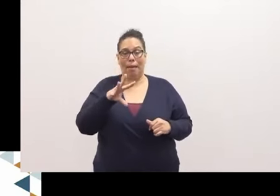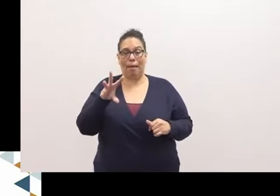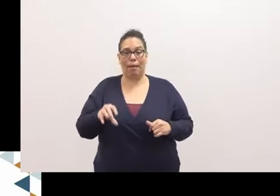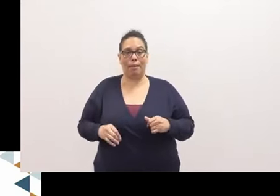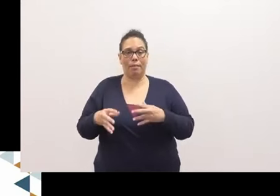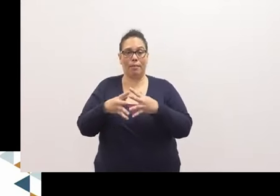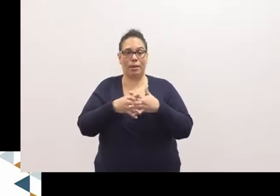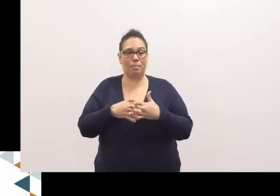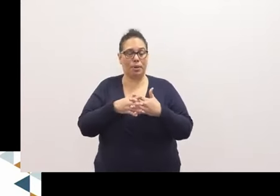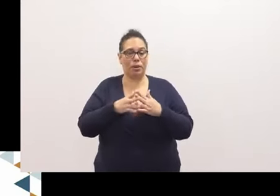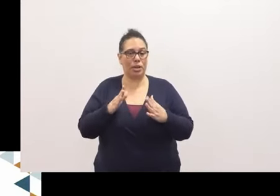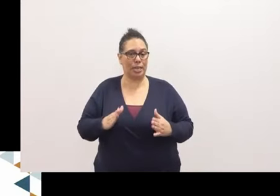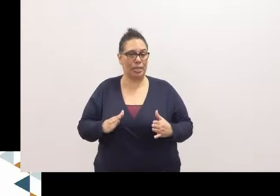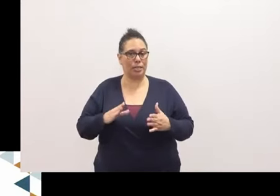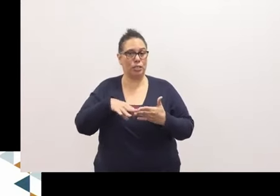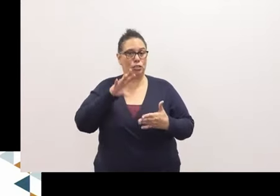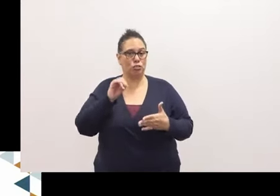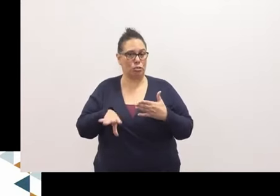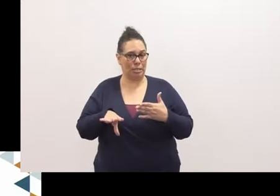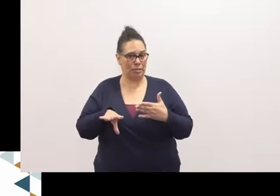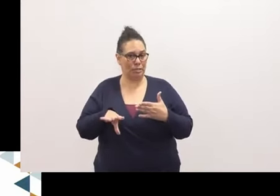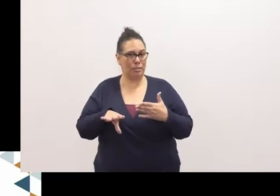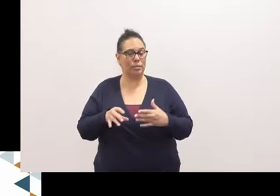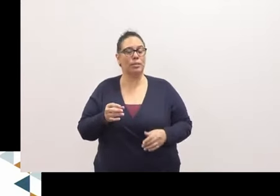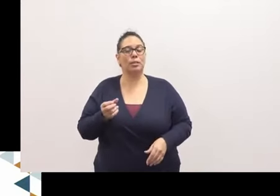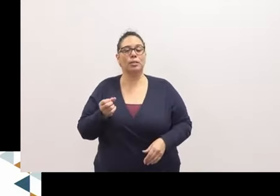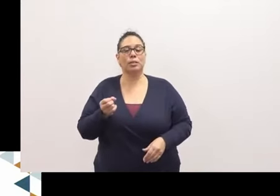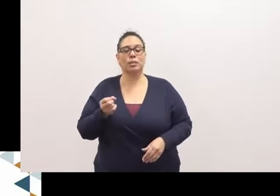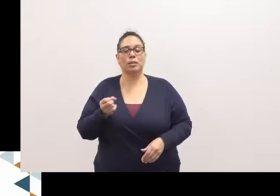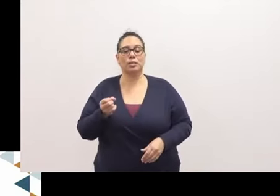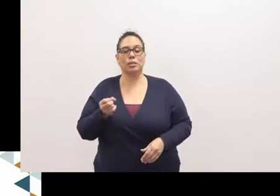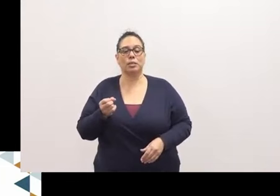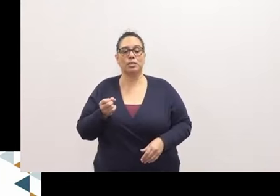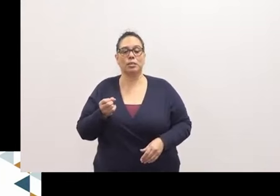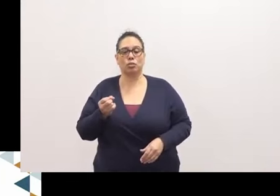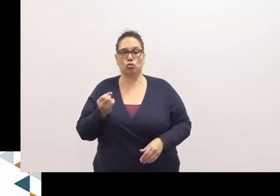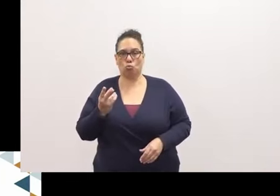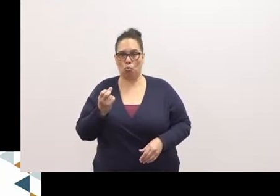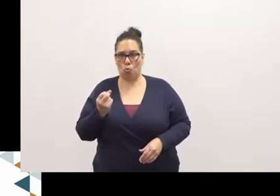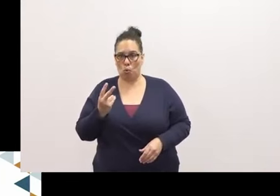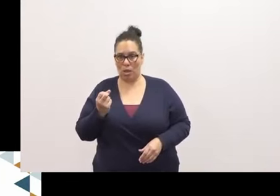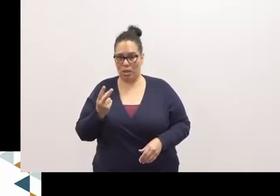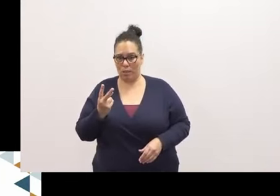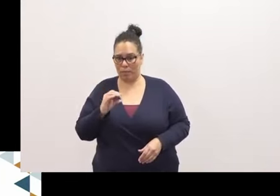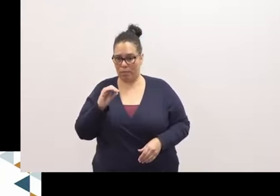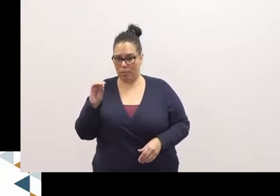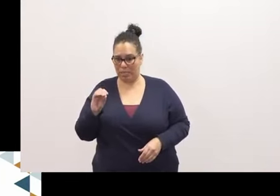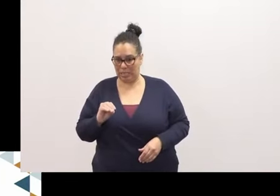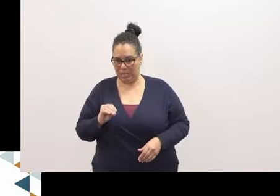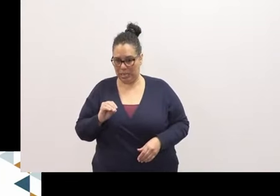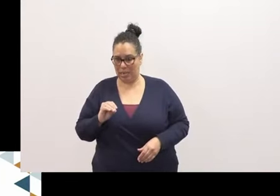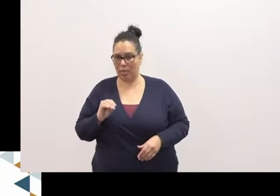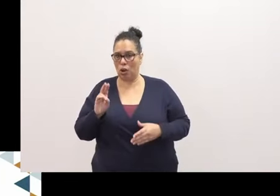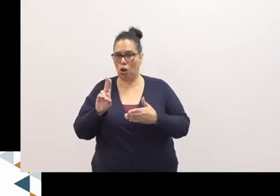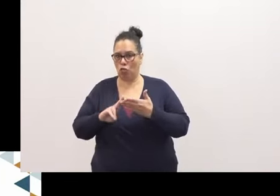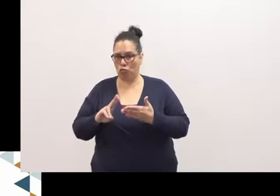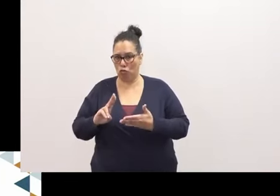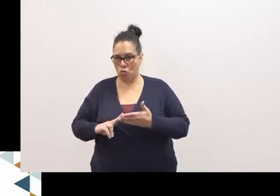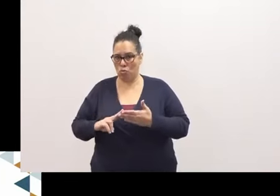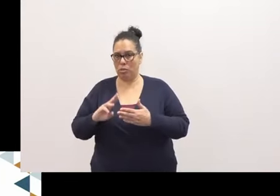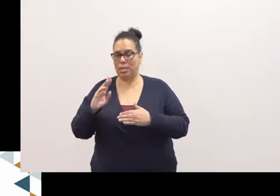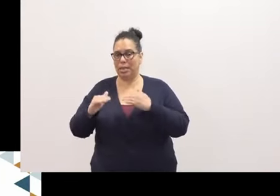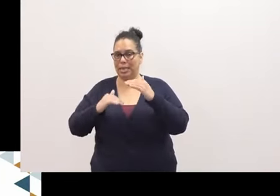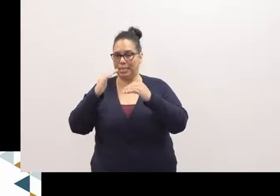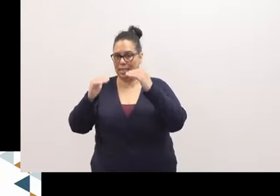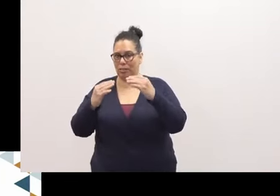students, 12% of our seventh grade Black African American students are enrolled in